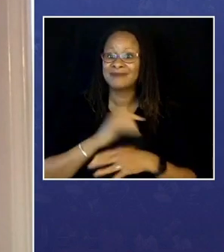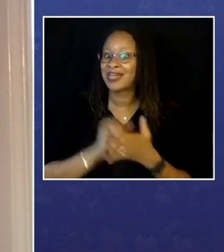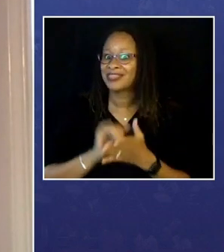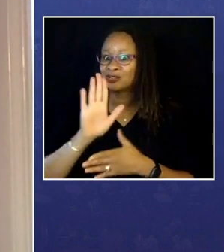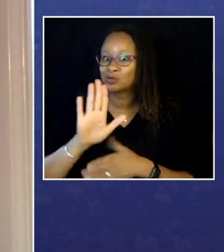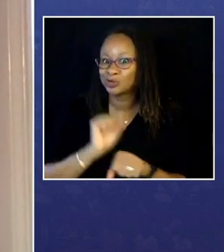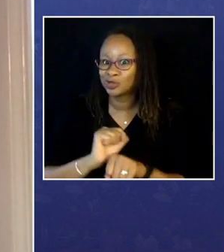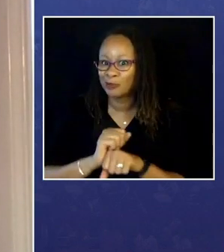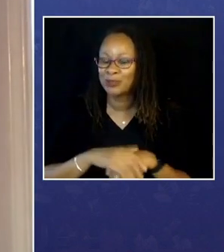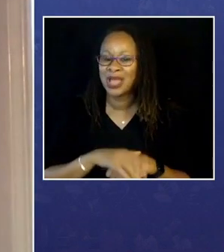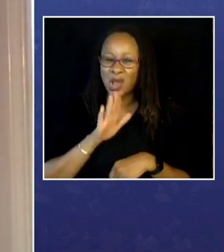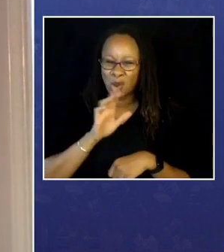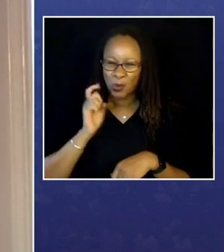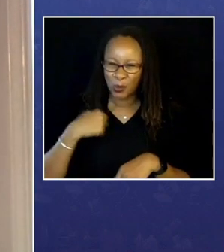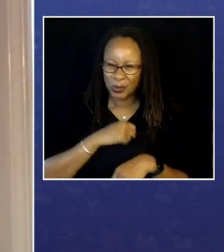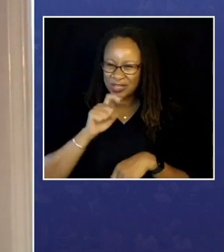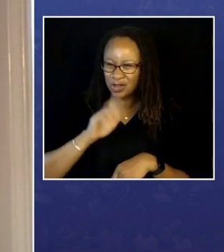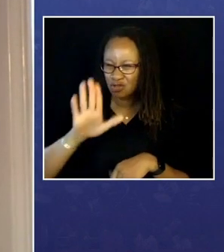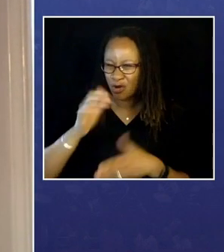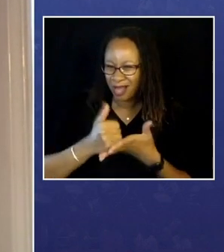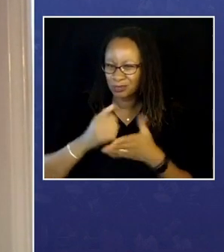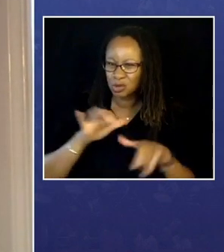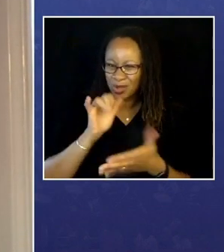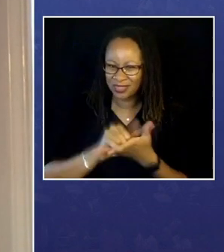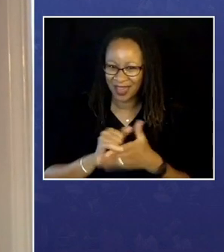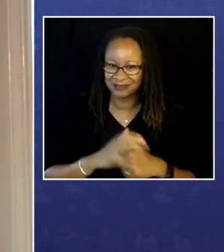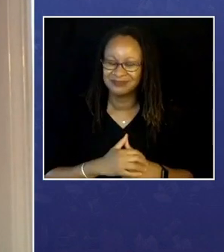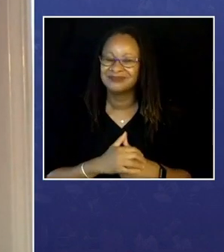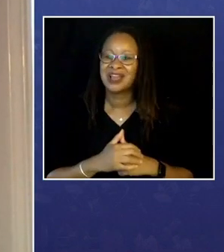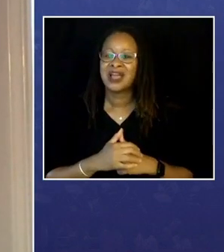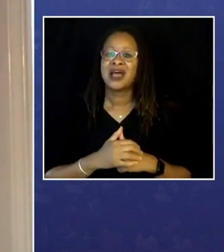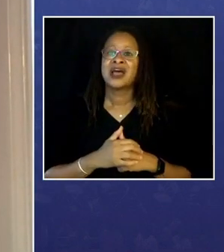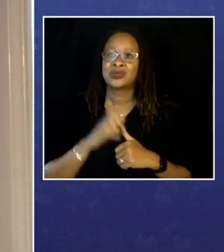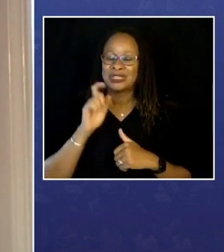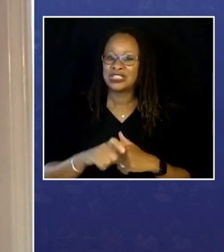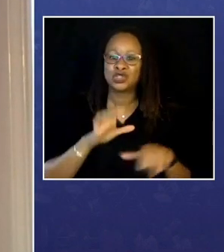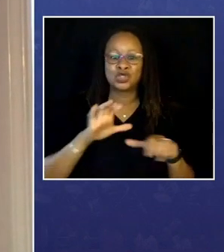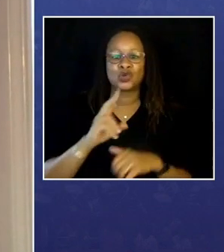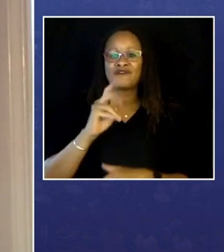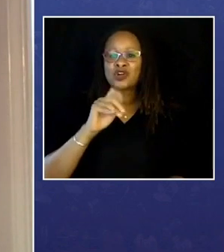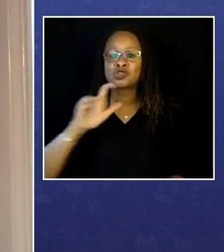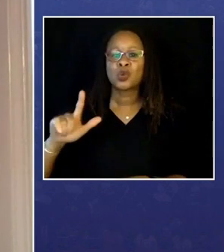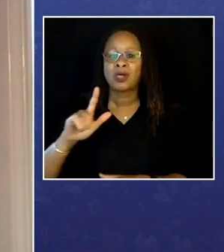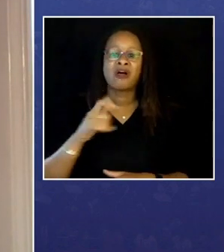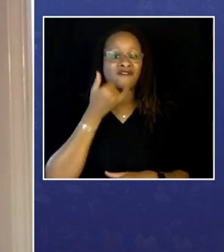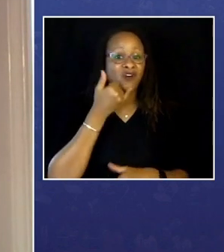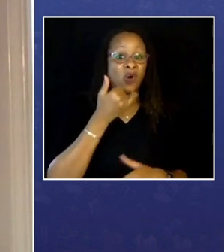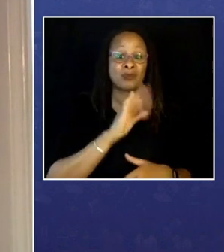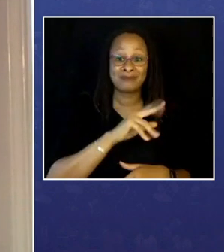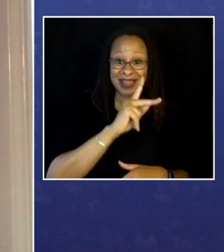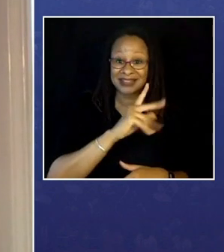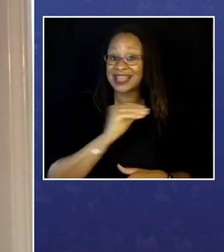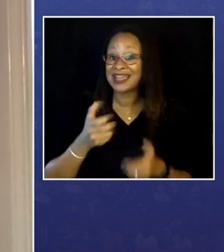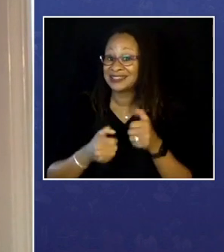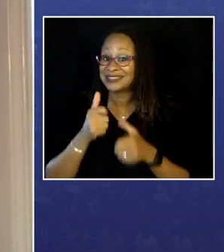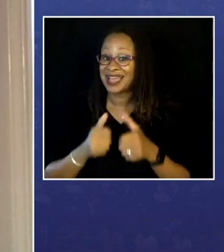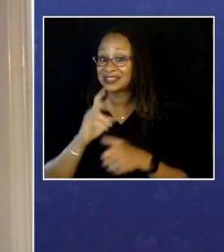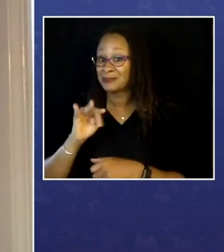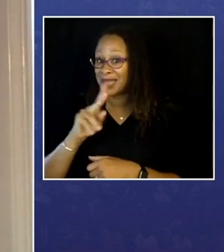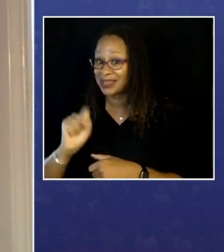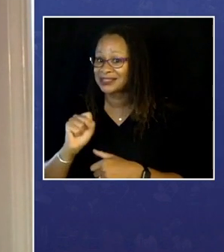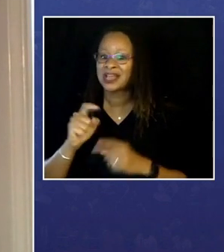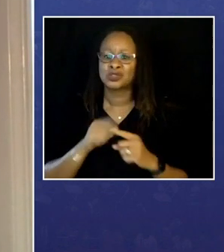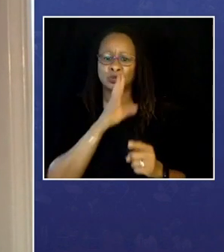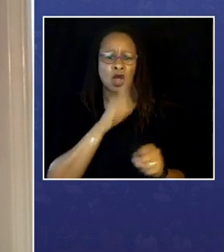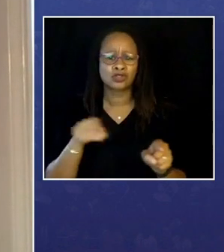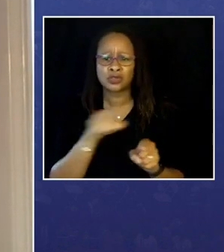you come in. We need your help getting that job done. We need you joining virtual phone banks and text banks to talk to those voters in the